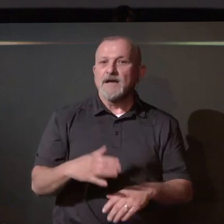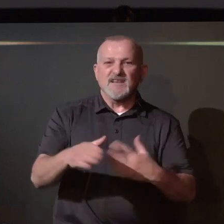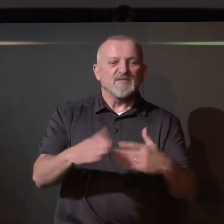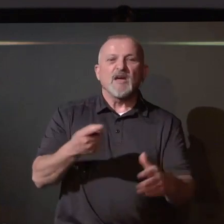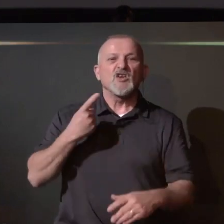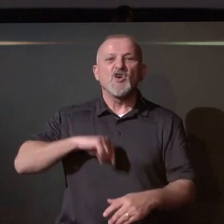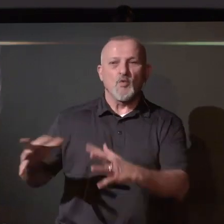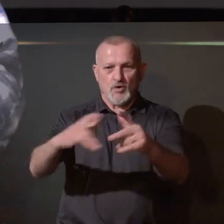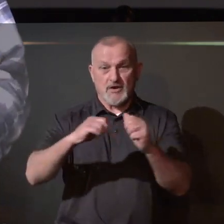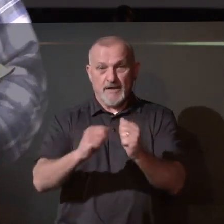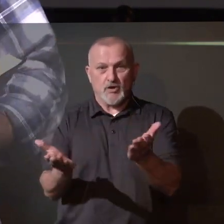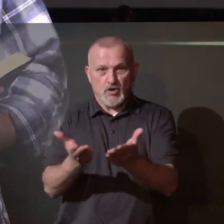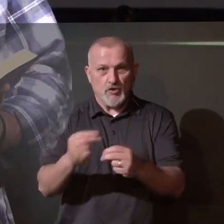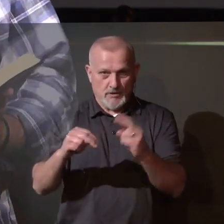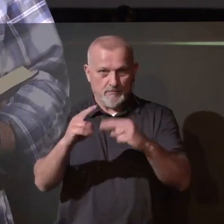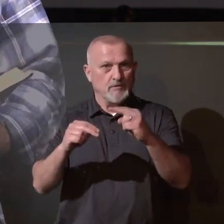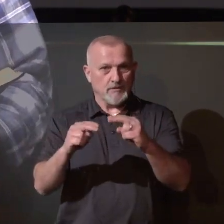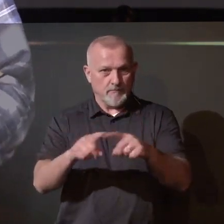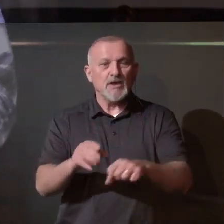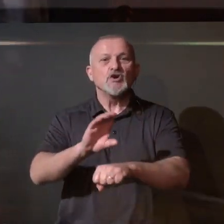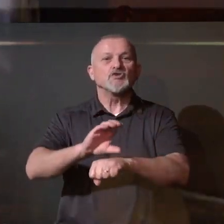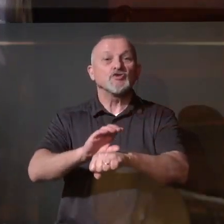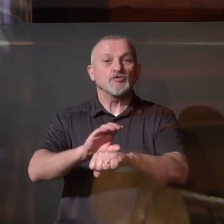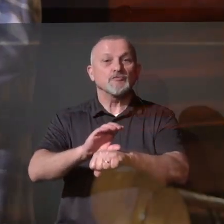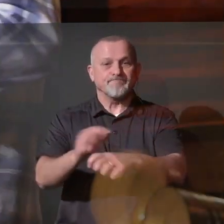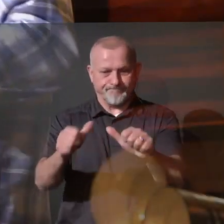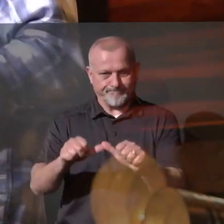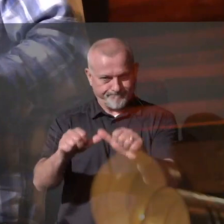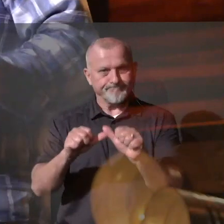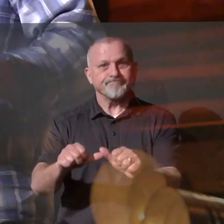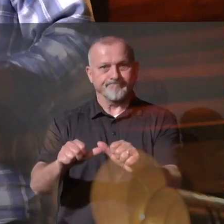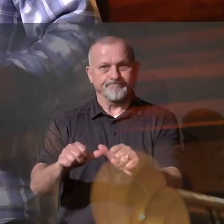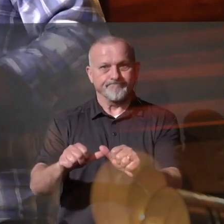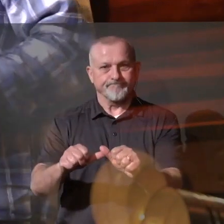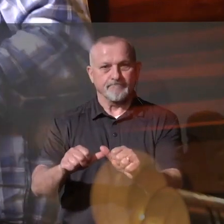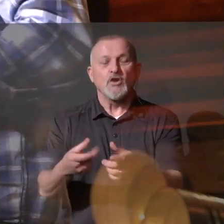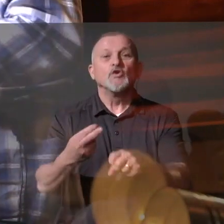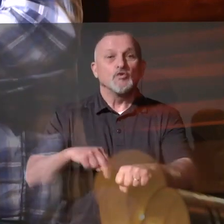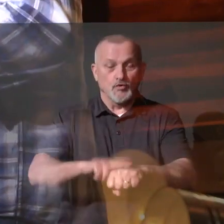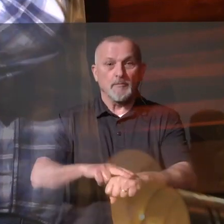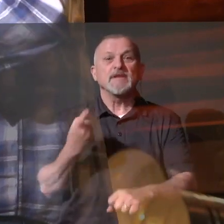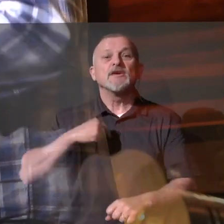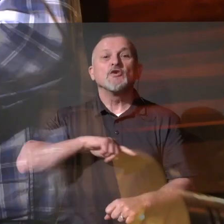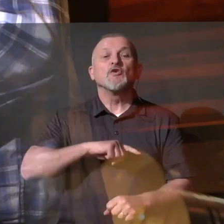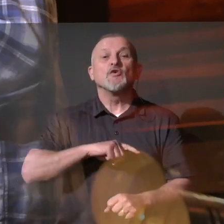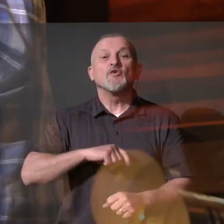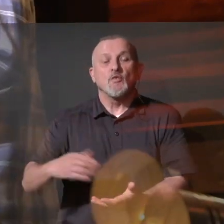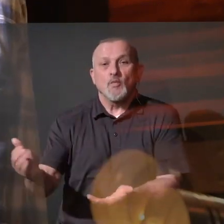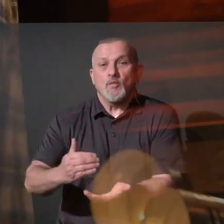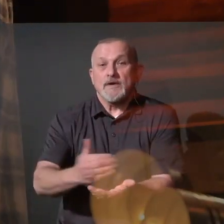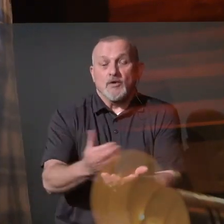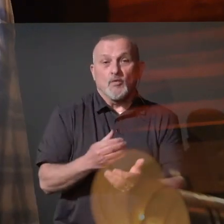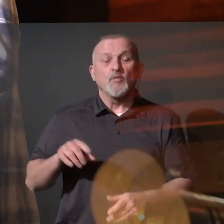meeting in this building, the church goes on. And I want to encourage you this morning, this is a time when we usually do offering. We still do